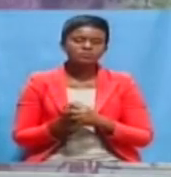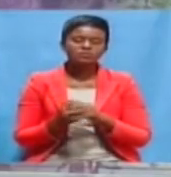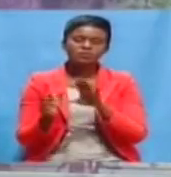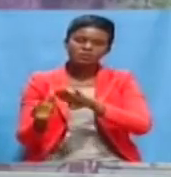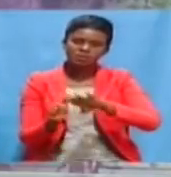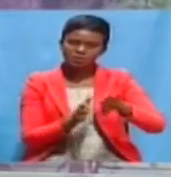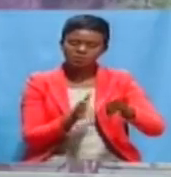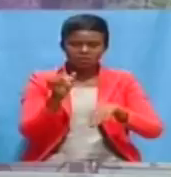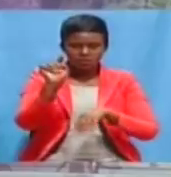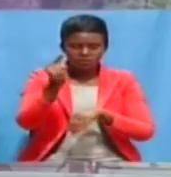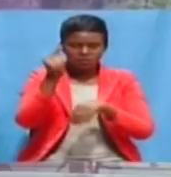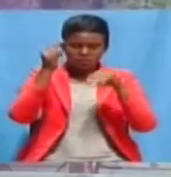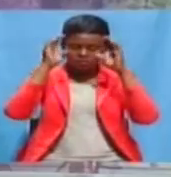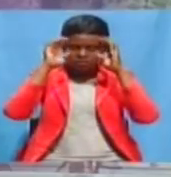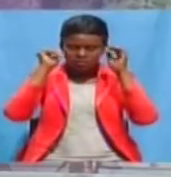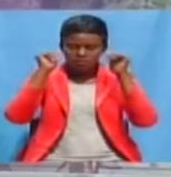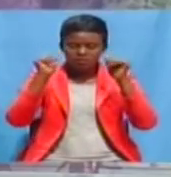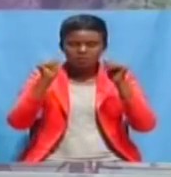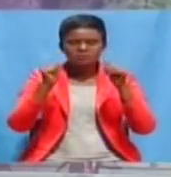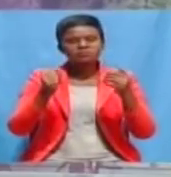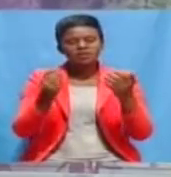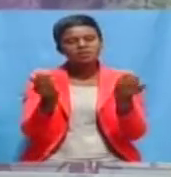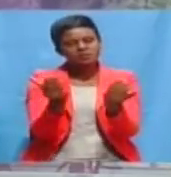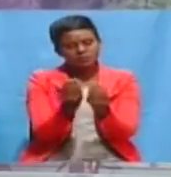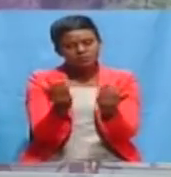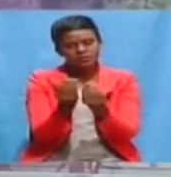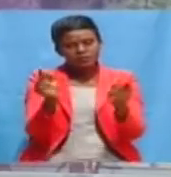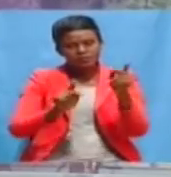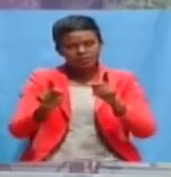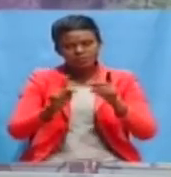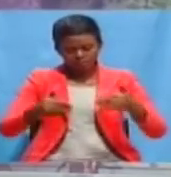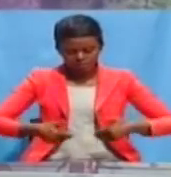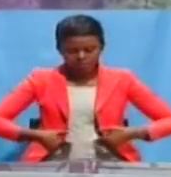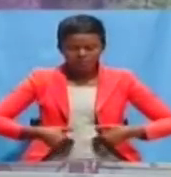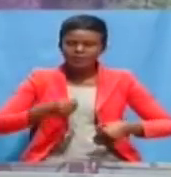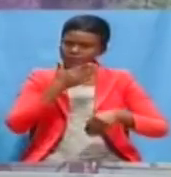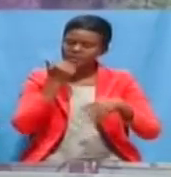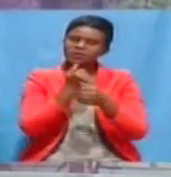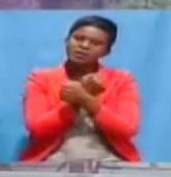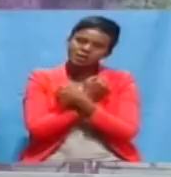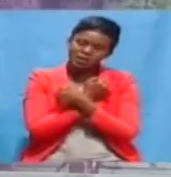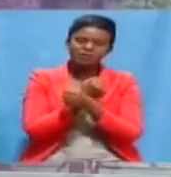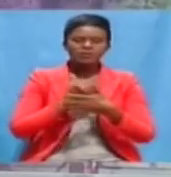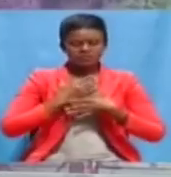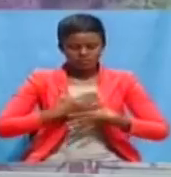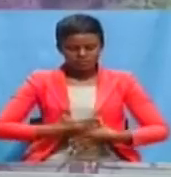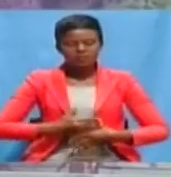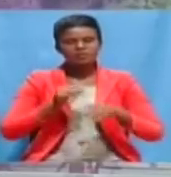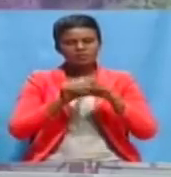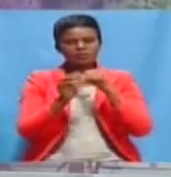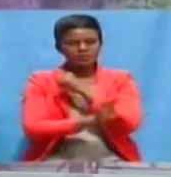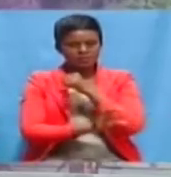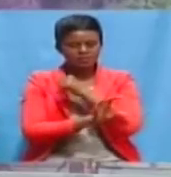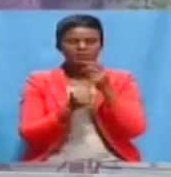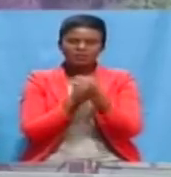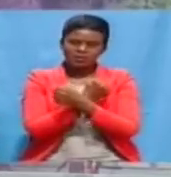And First President Kenneth Kaunda has urged young people to be agents of love and peace in the country. Dr. Kaunda says it is love